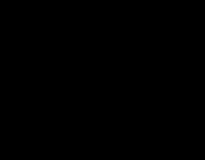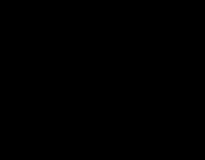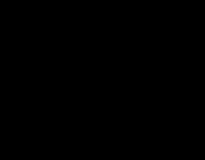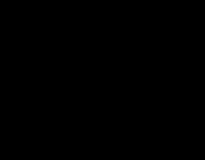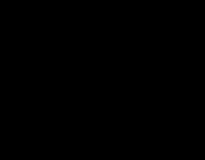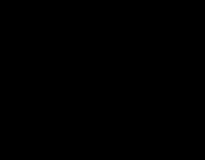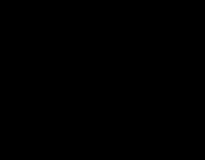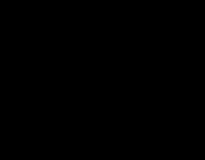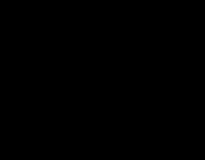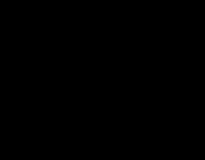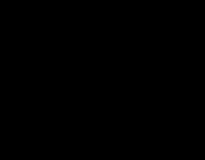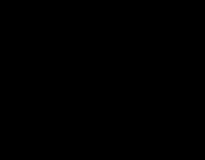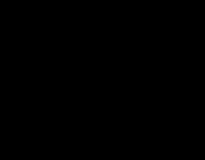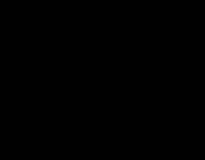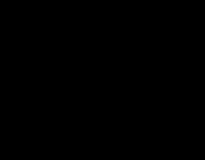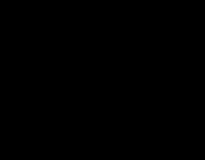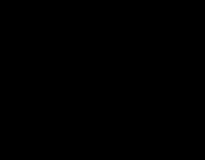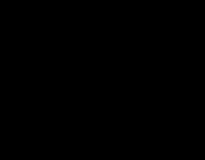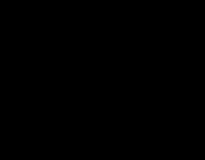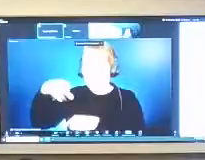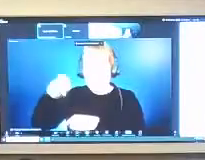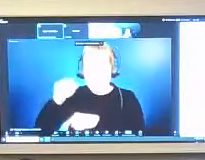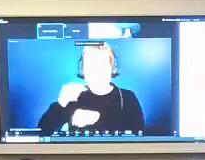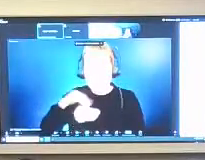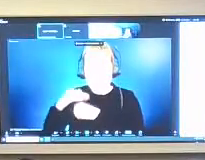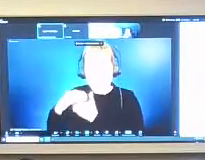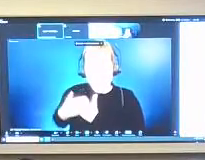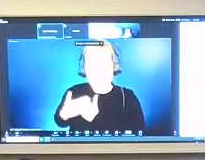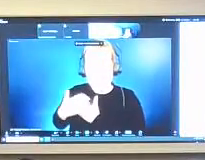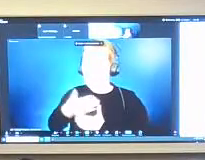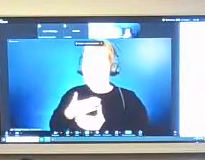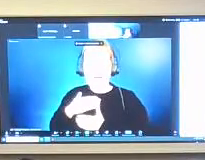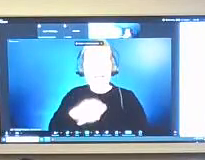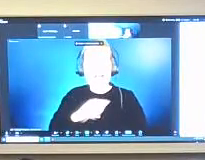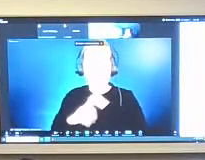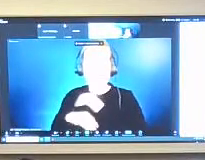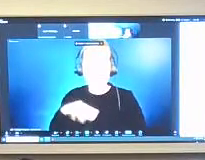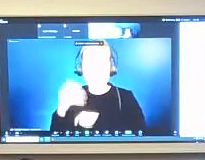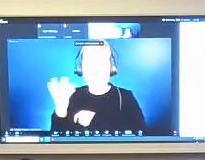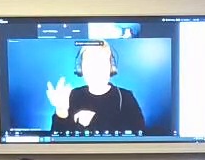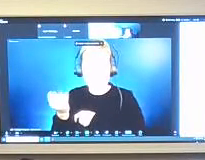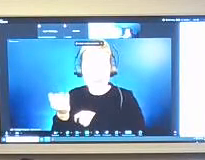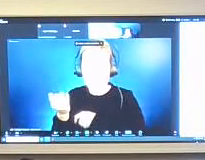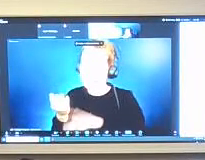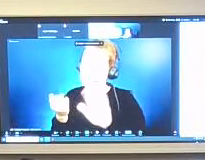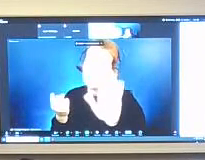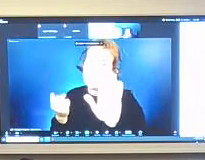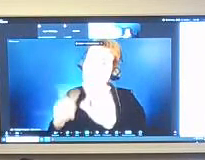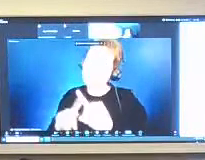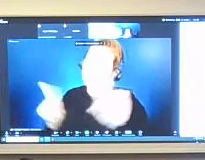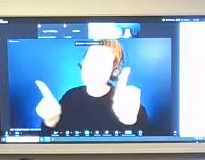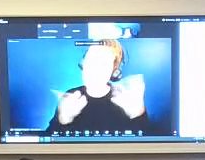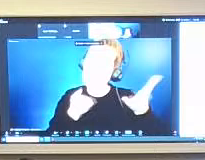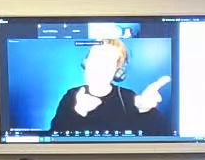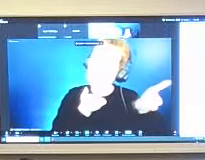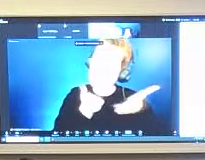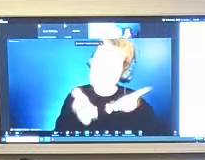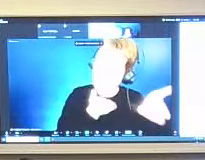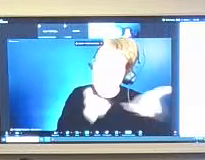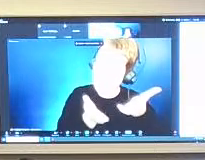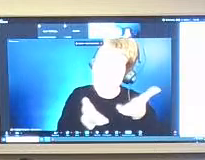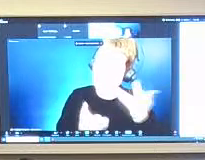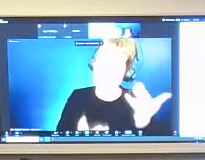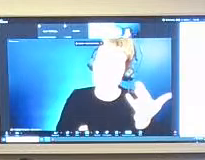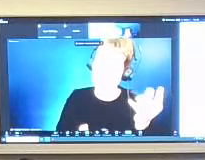they assume they can go everywhere that service dogs can, but they cannot. So the law is very clear on it, and